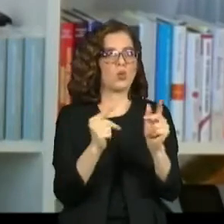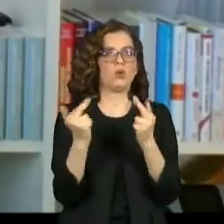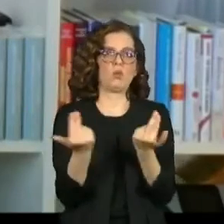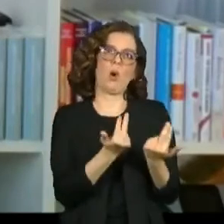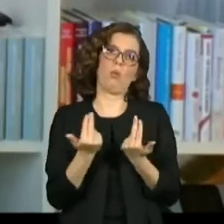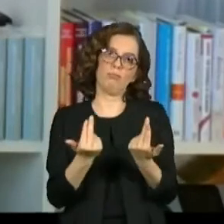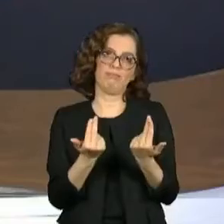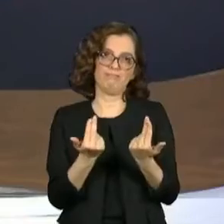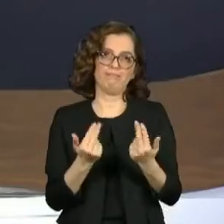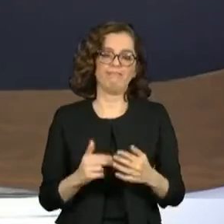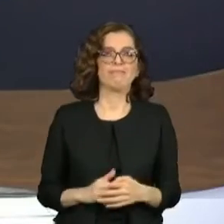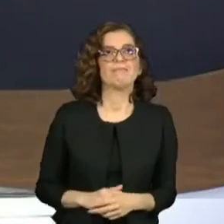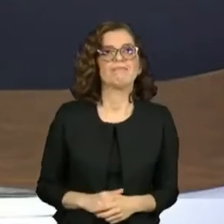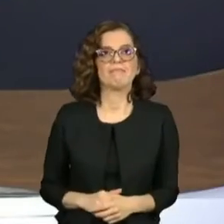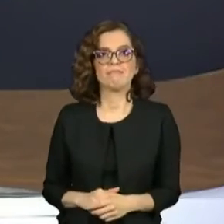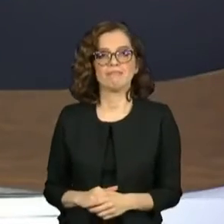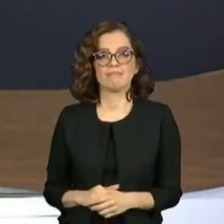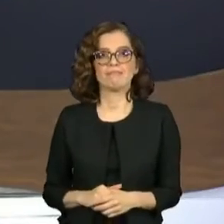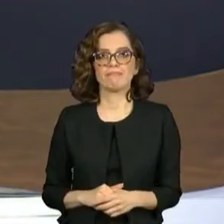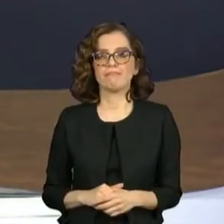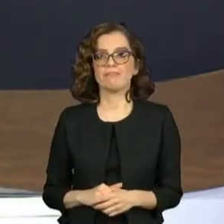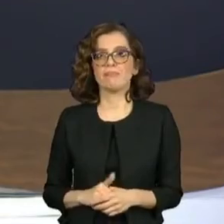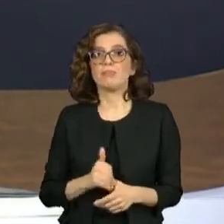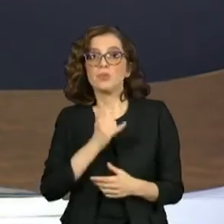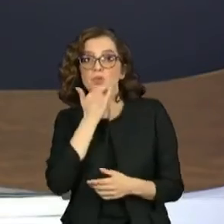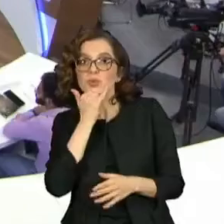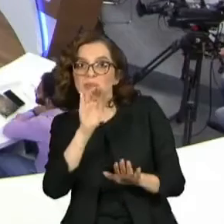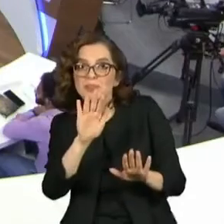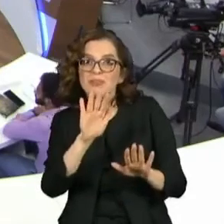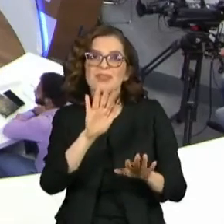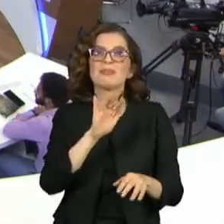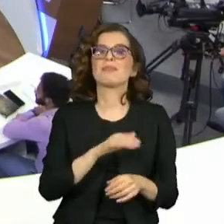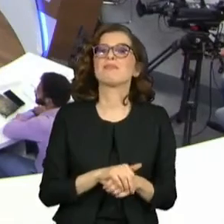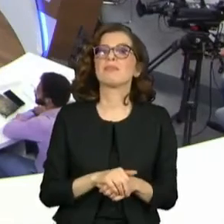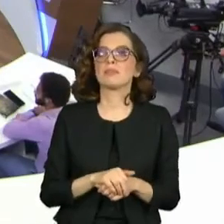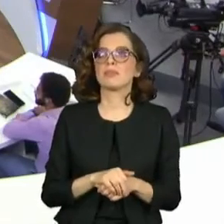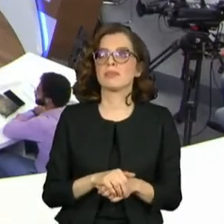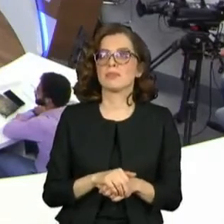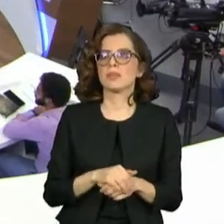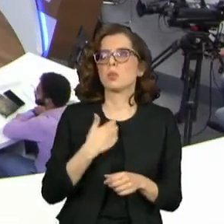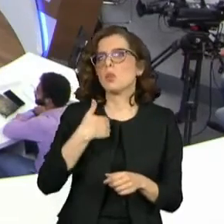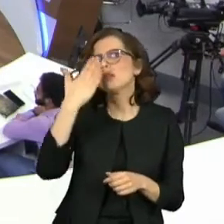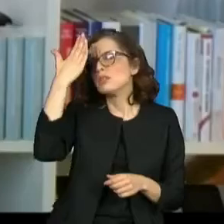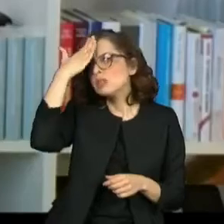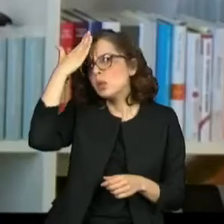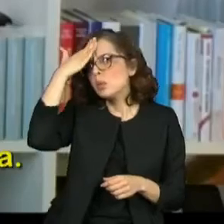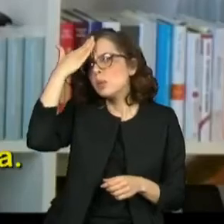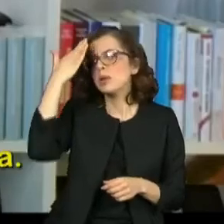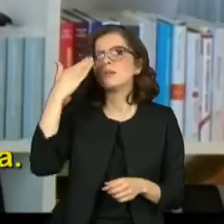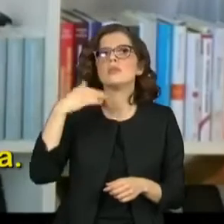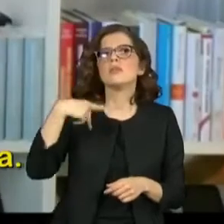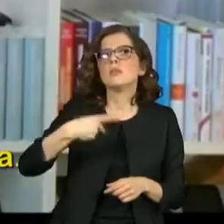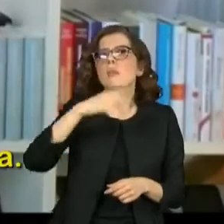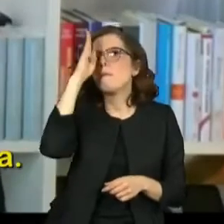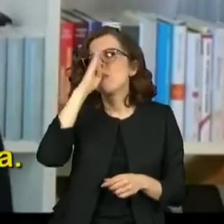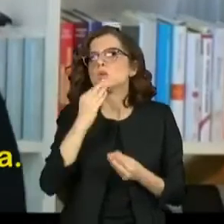como é que está indo essa experiência? Desculpa. Desculpa, não, só queria saber e como é que está indo essa experiência do governo britânico, o que está acontecendo?